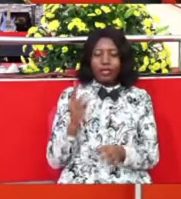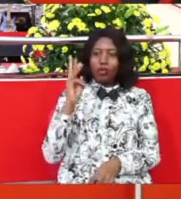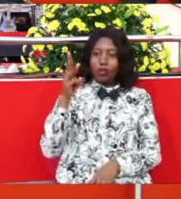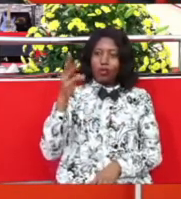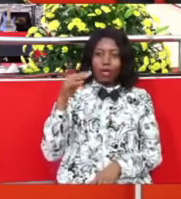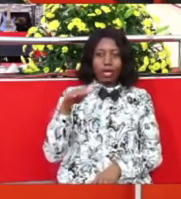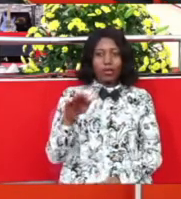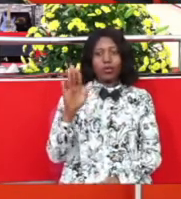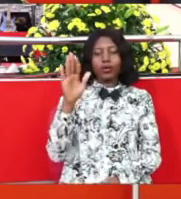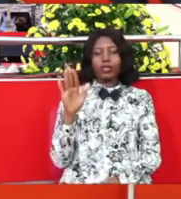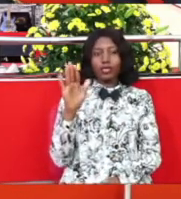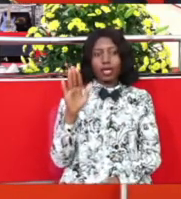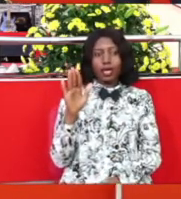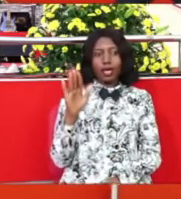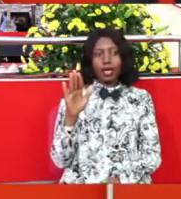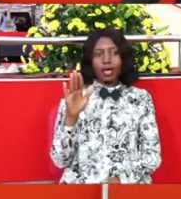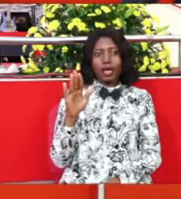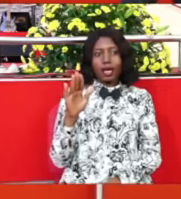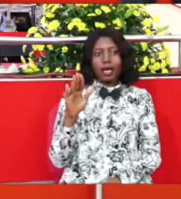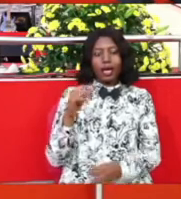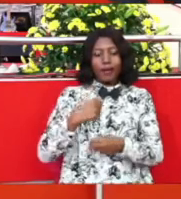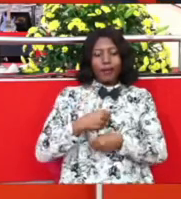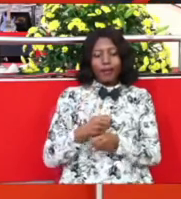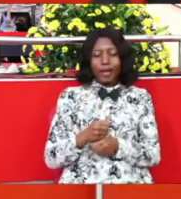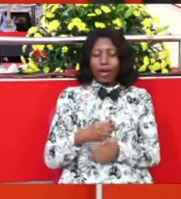kumenyesha lakini hapa pasiguswe na maji.